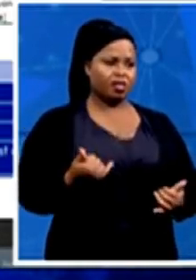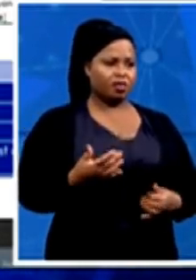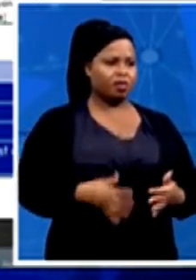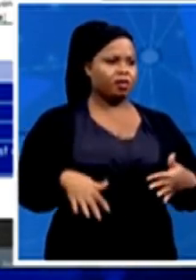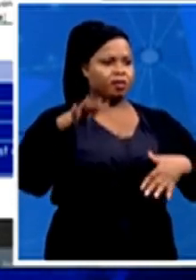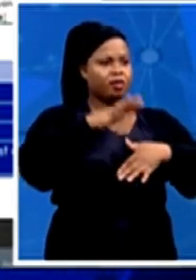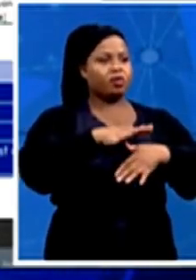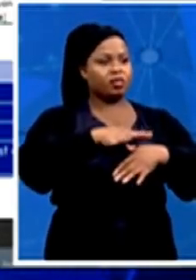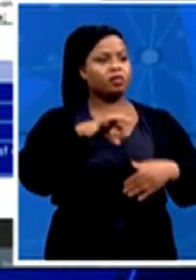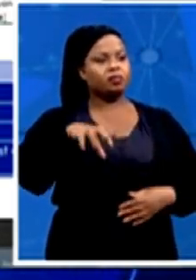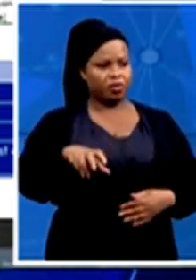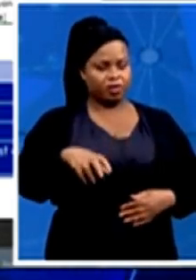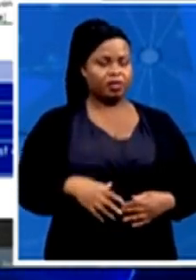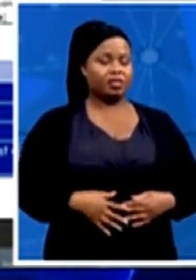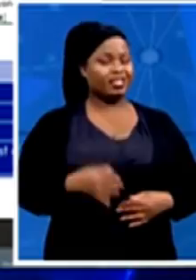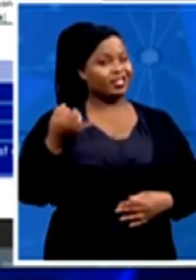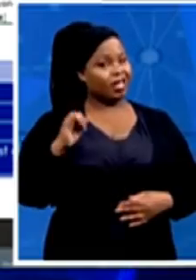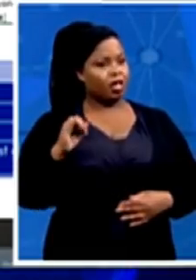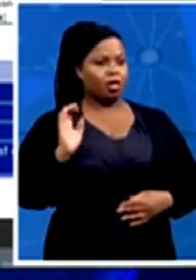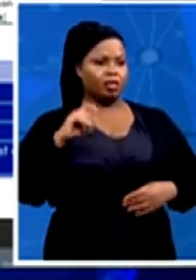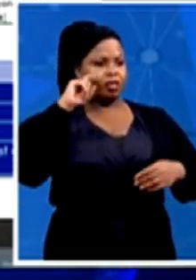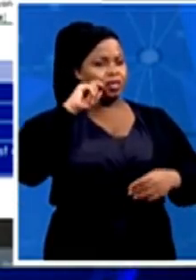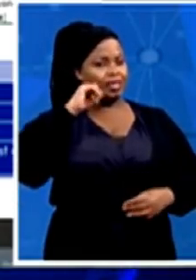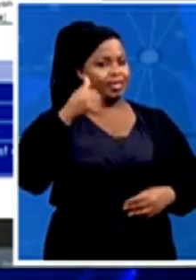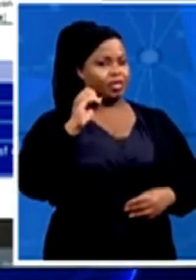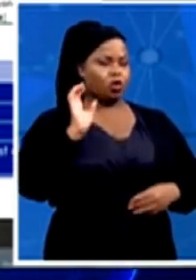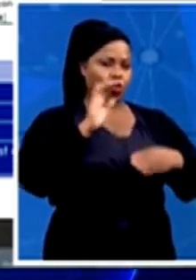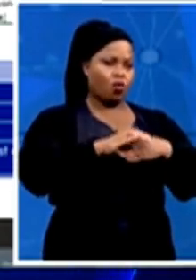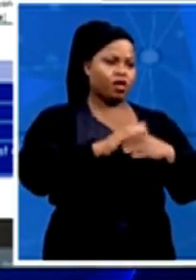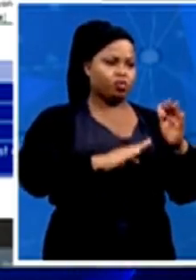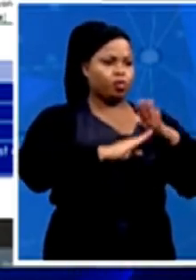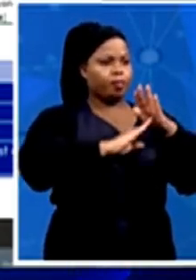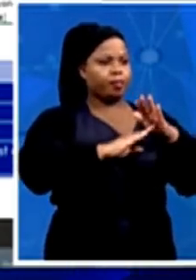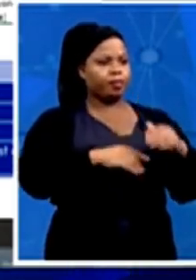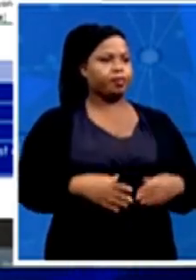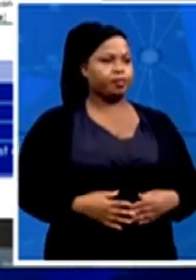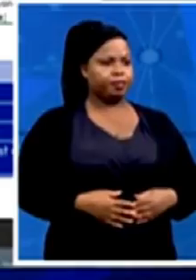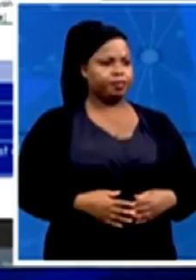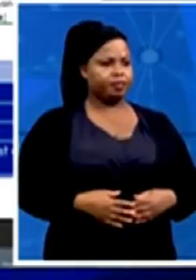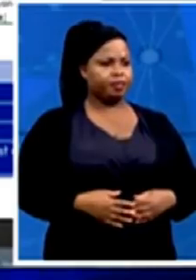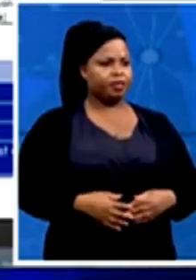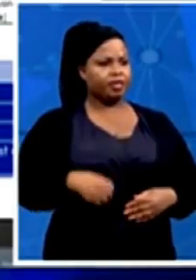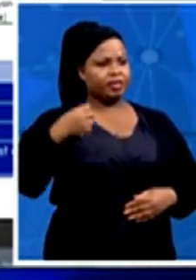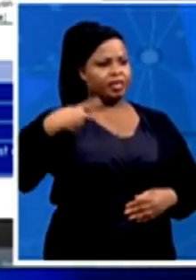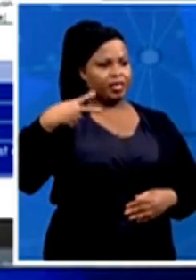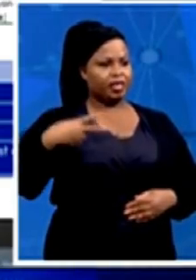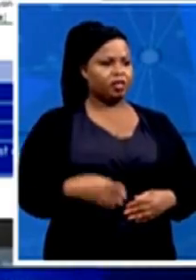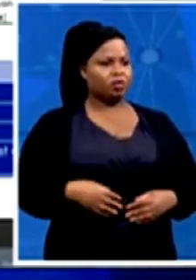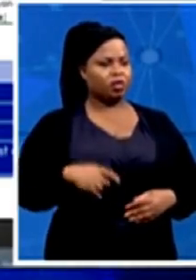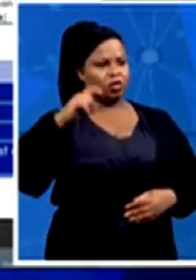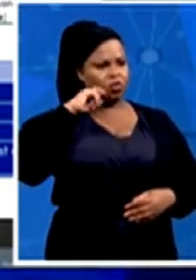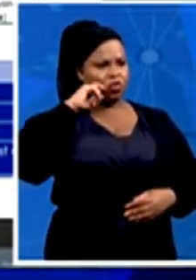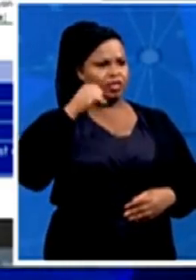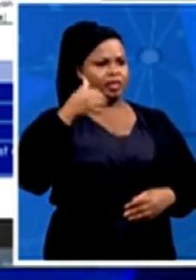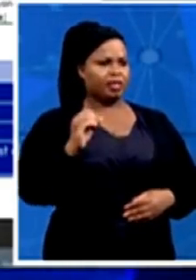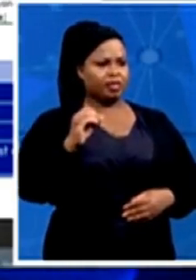over 60, first dose is our top priority. Second priority, over 60 coming for the second dose, then over 50